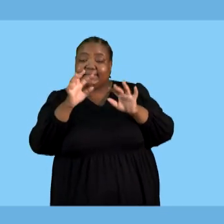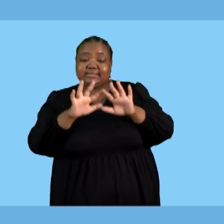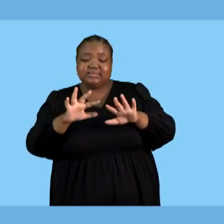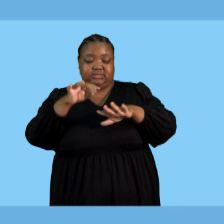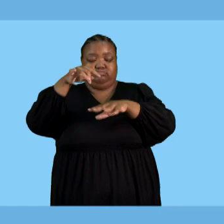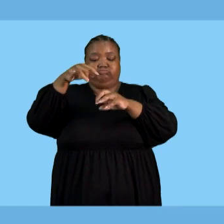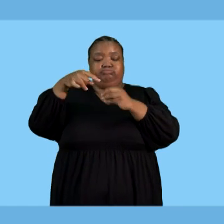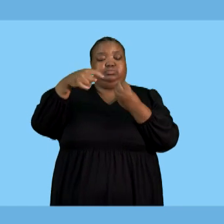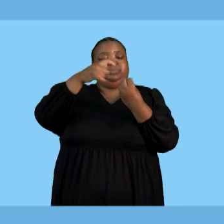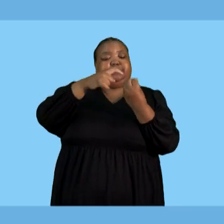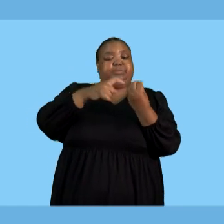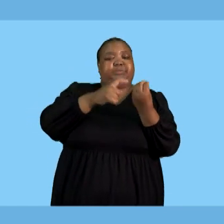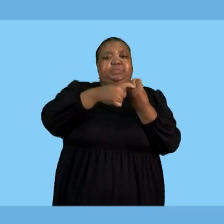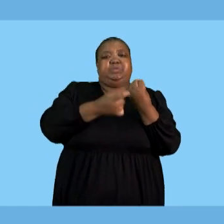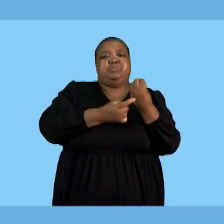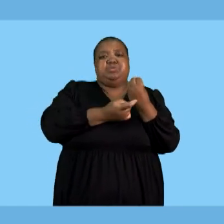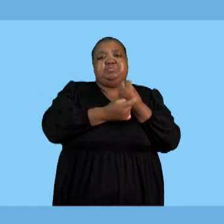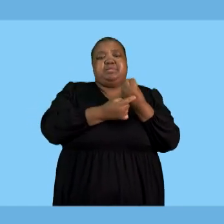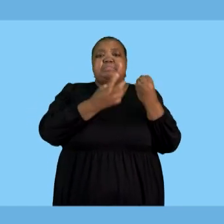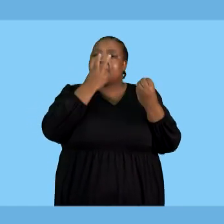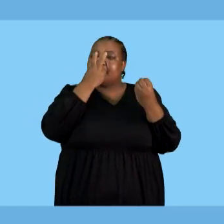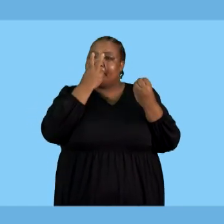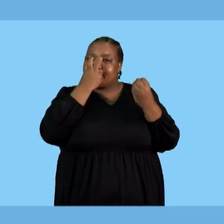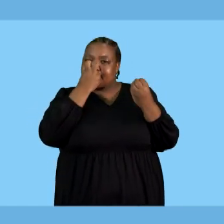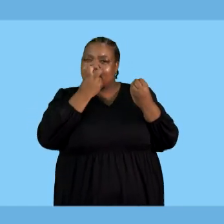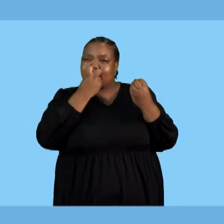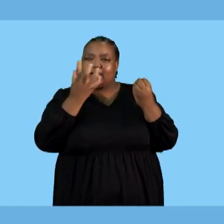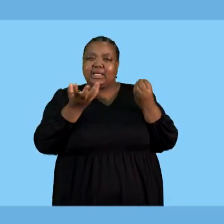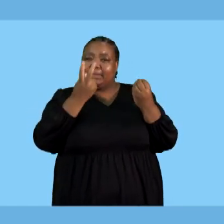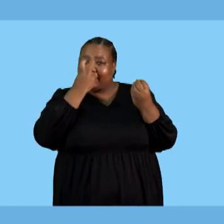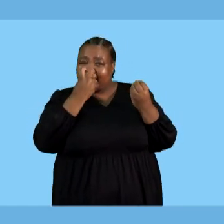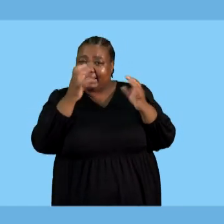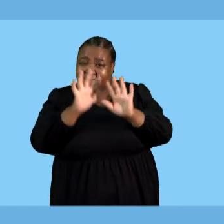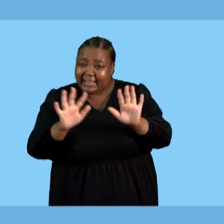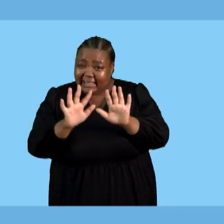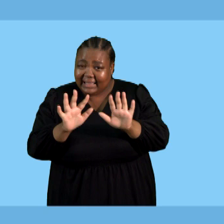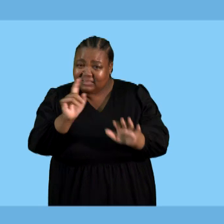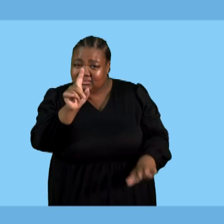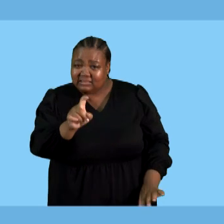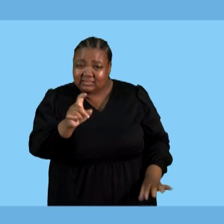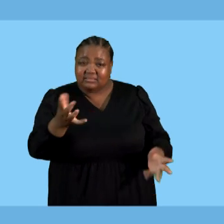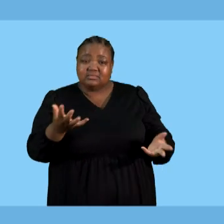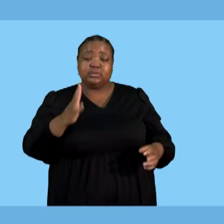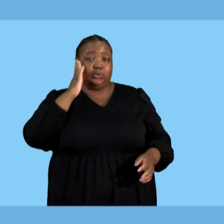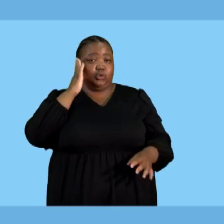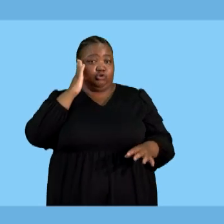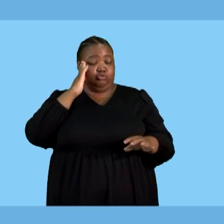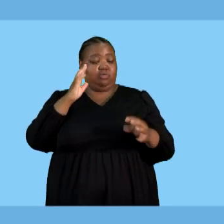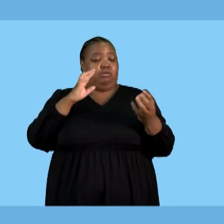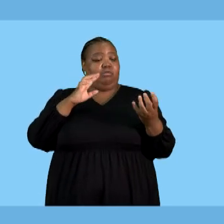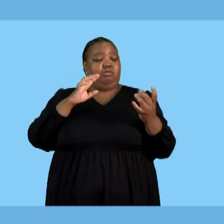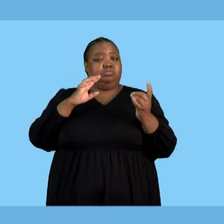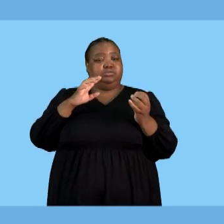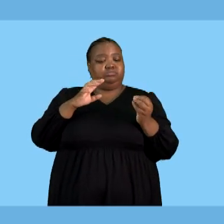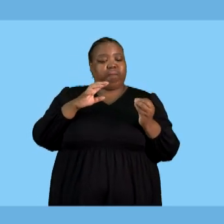black spots of the ladybird? Is black a color? Is black a color? We do know that that